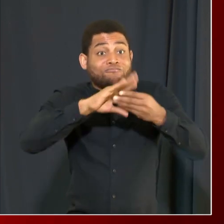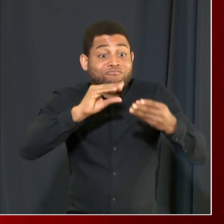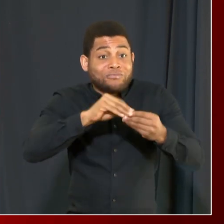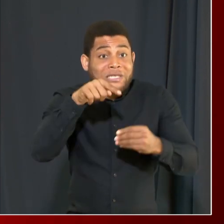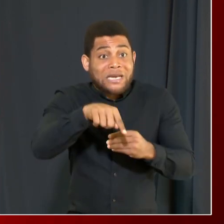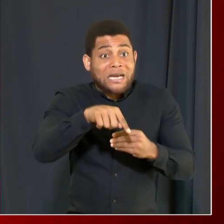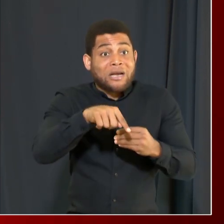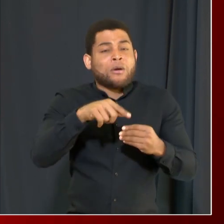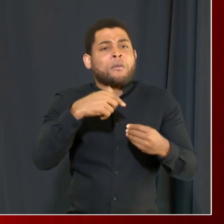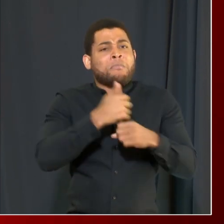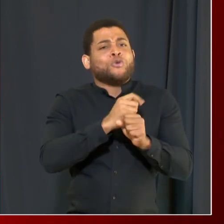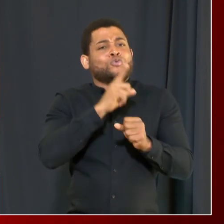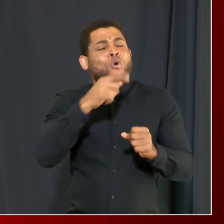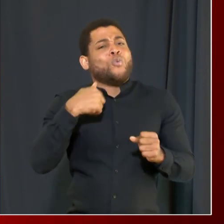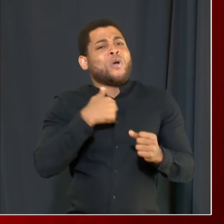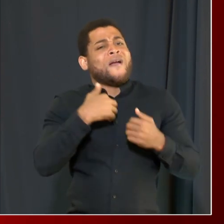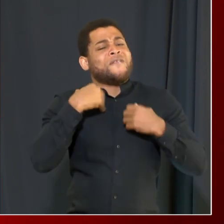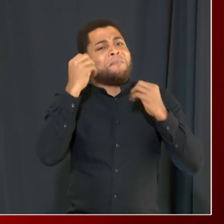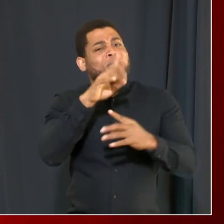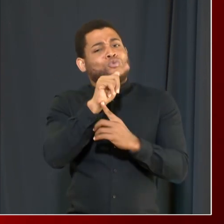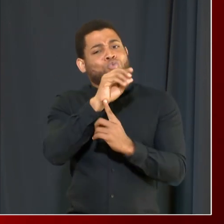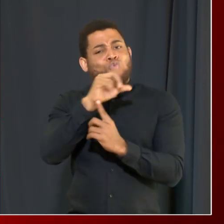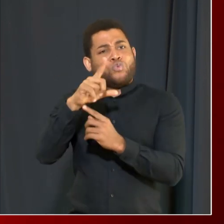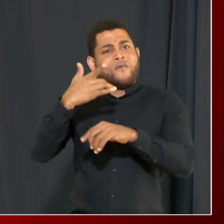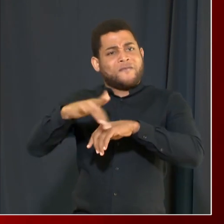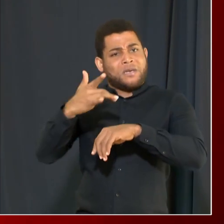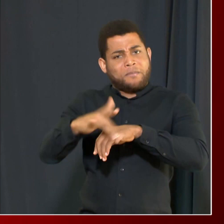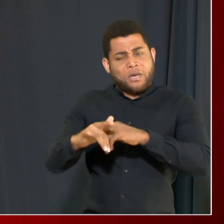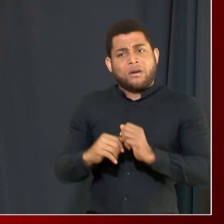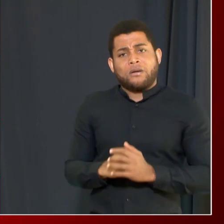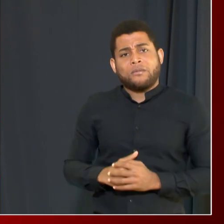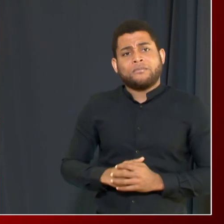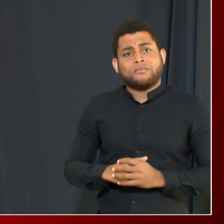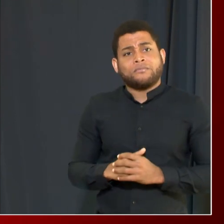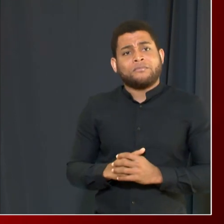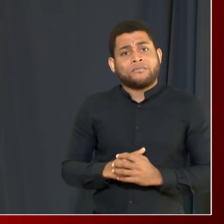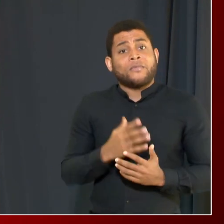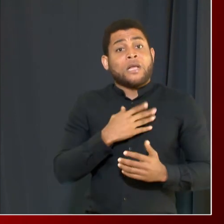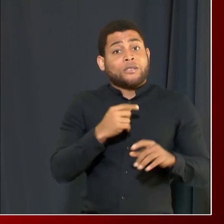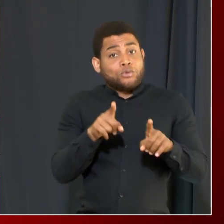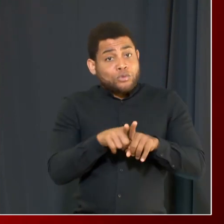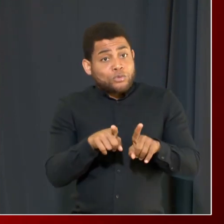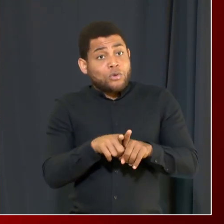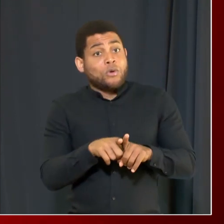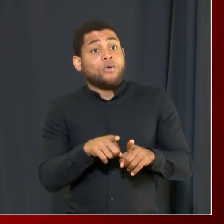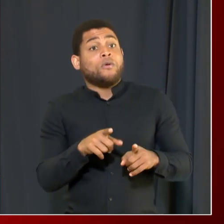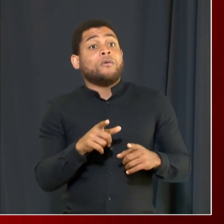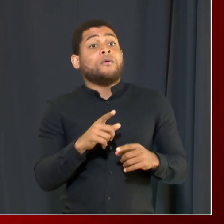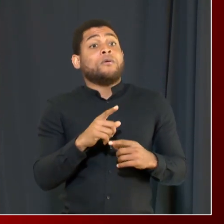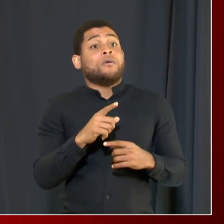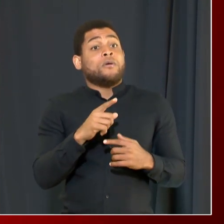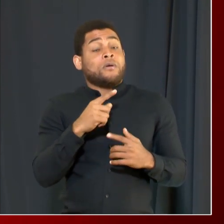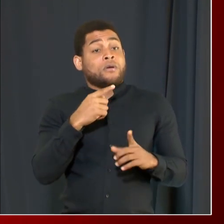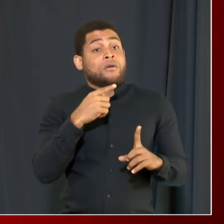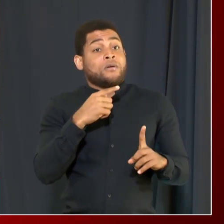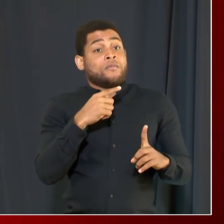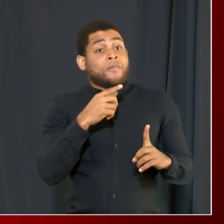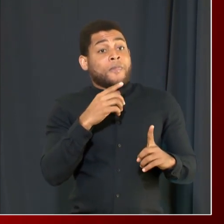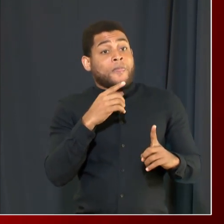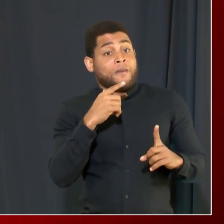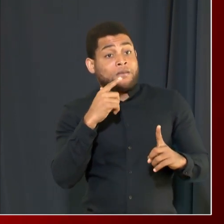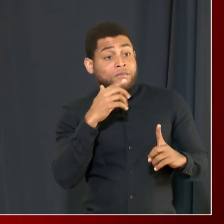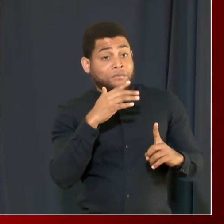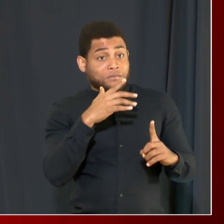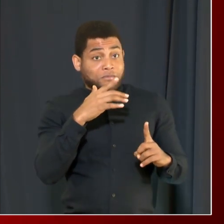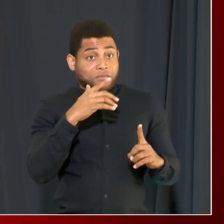as possible. And then the other question was the violence interruption then, the chief's comments of conflict resolution not working here. So does that mean that